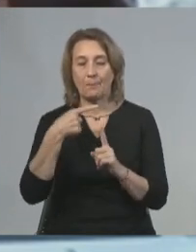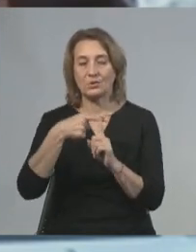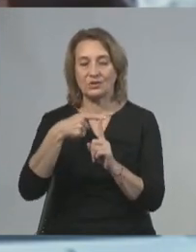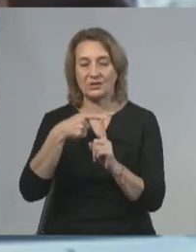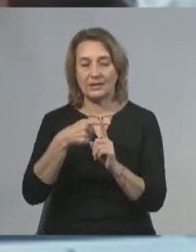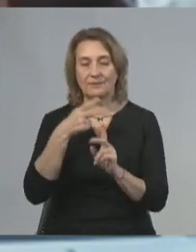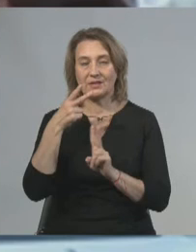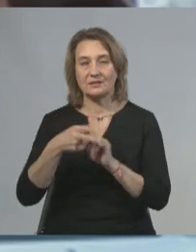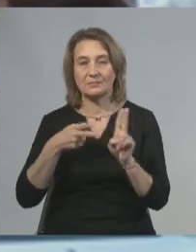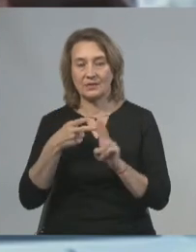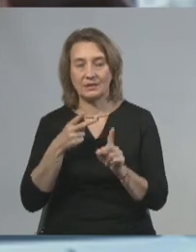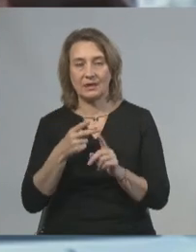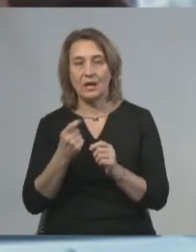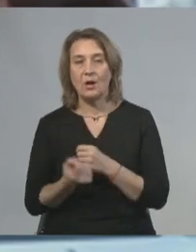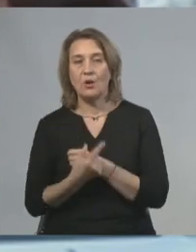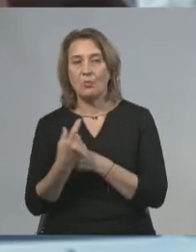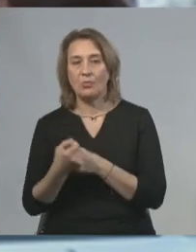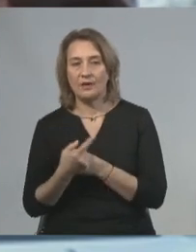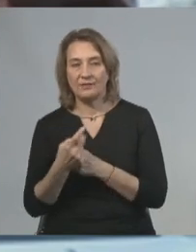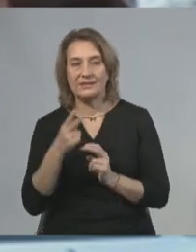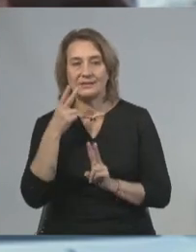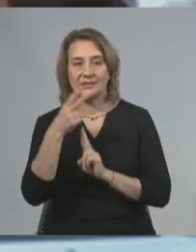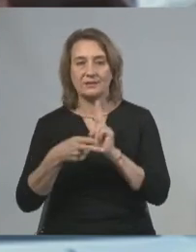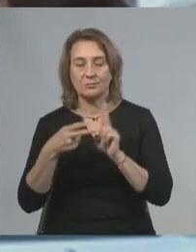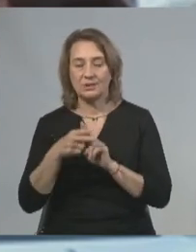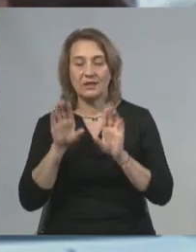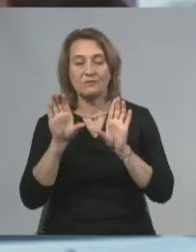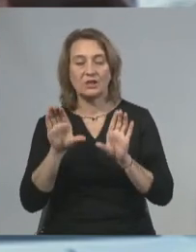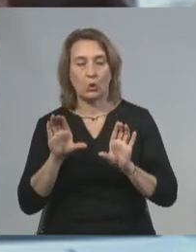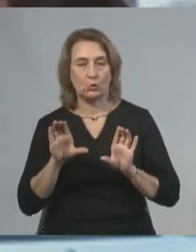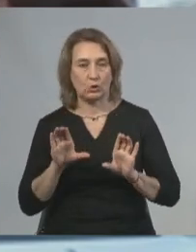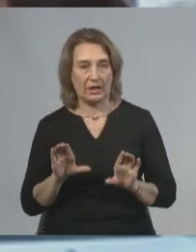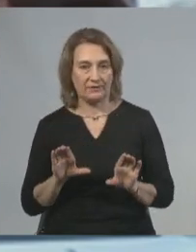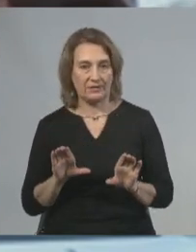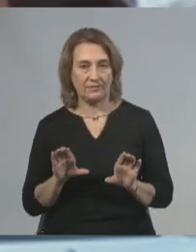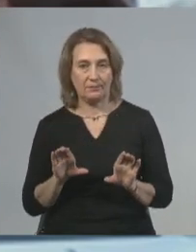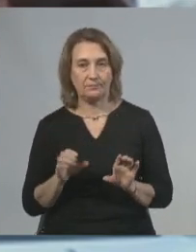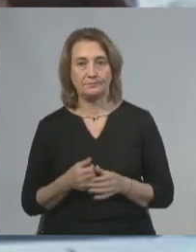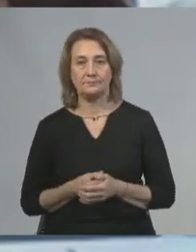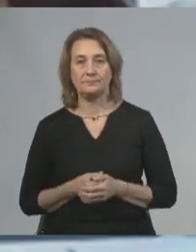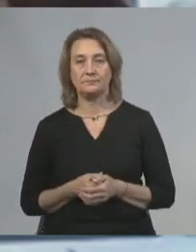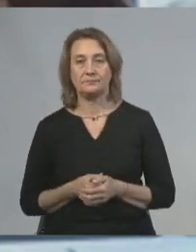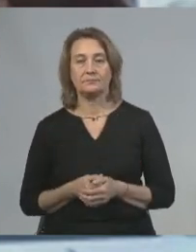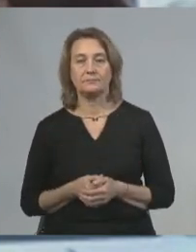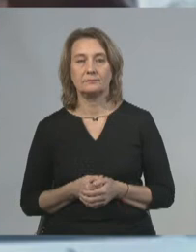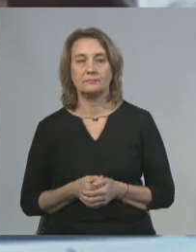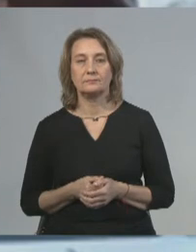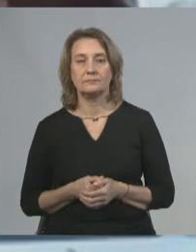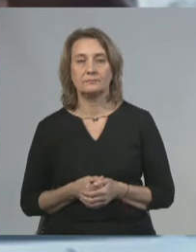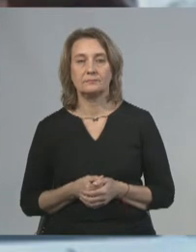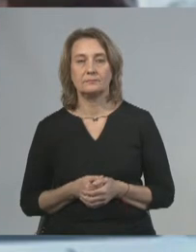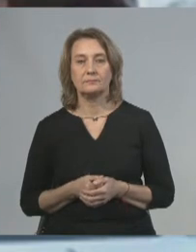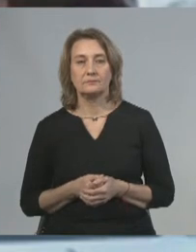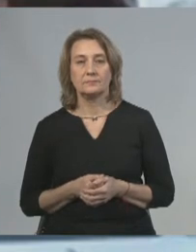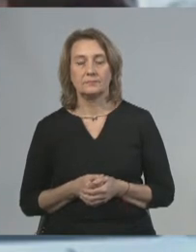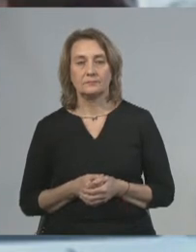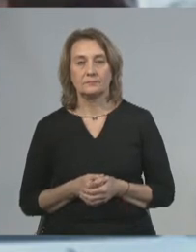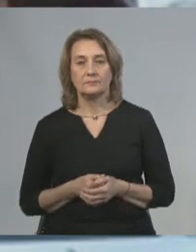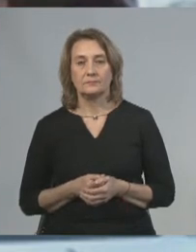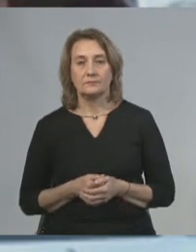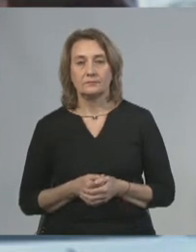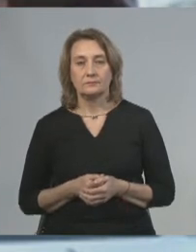uh of course to changes of the laws into the judiciary and the police system which was very